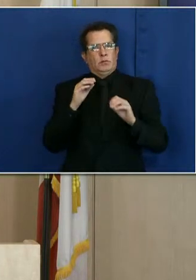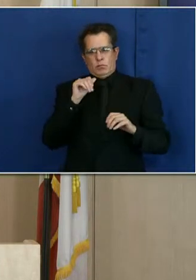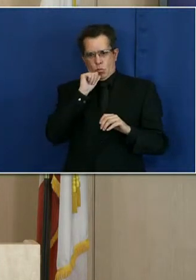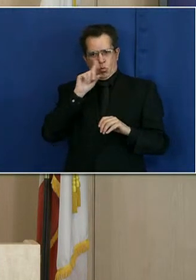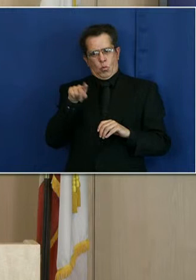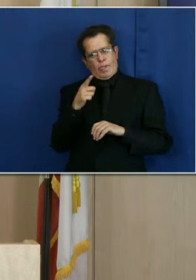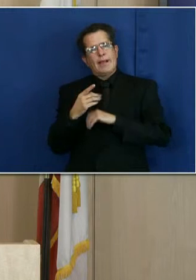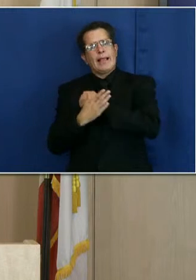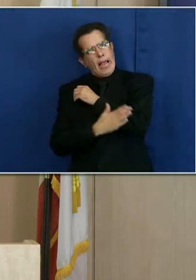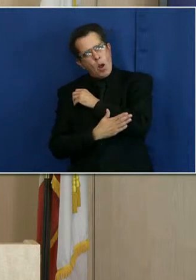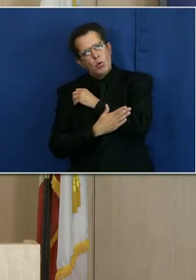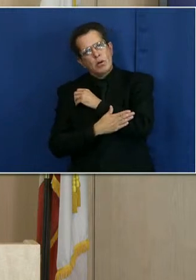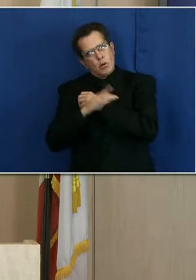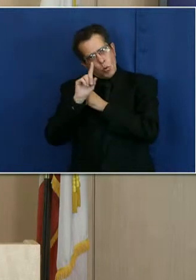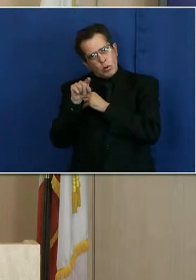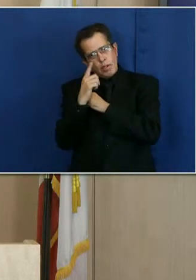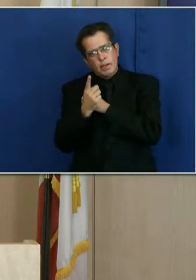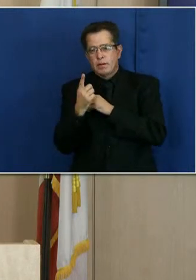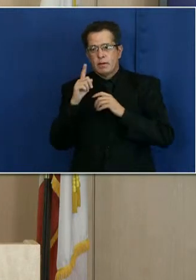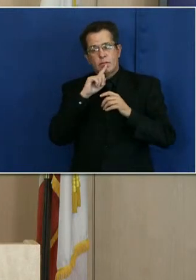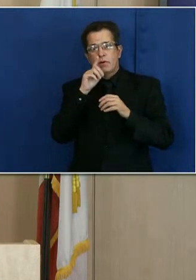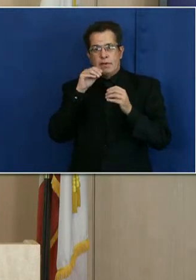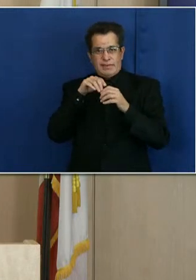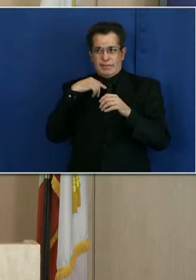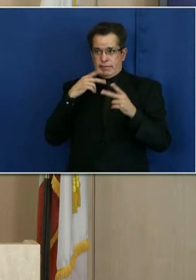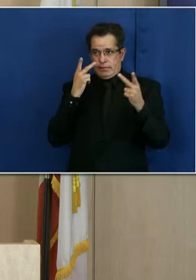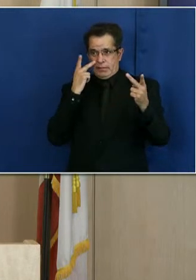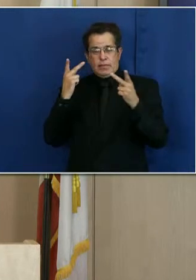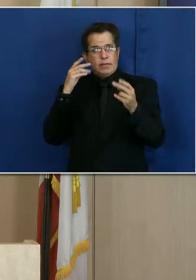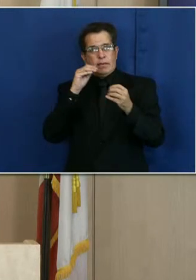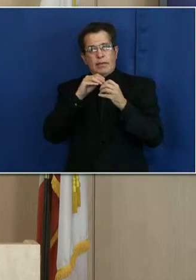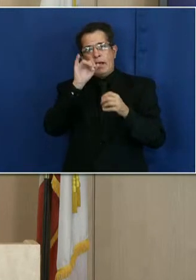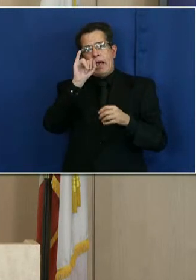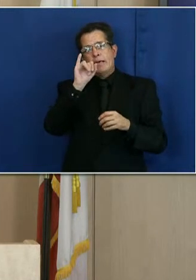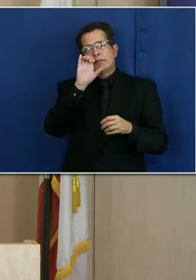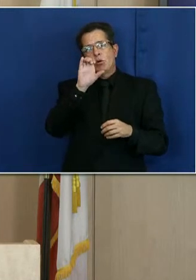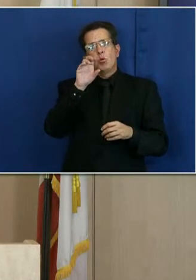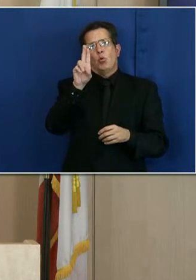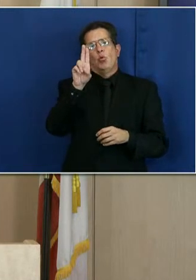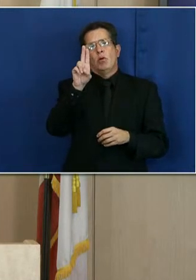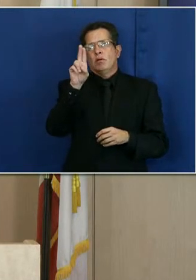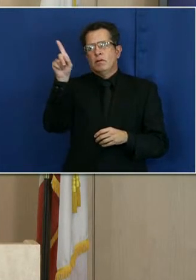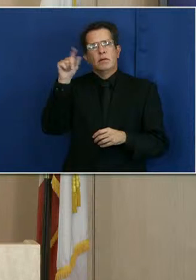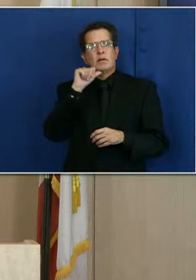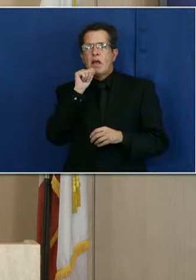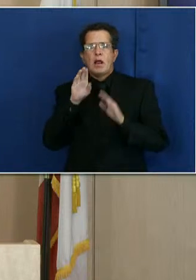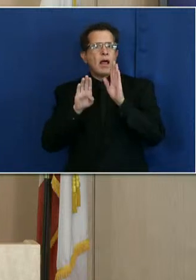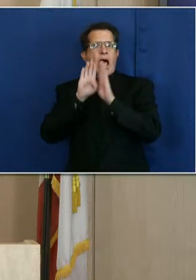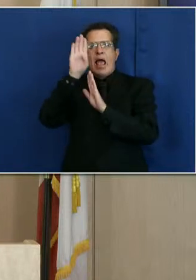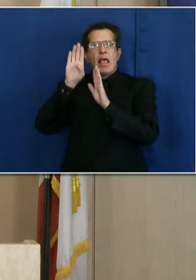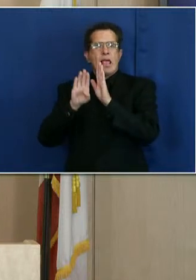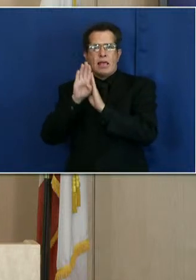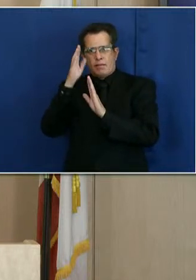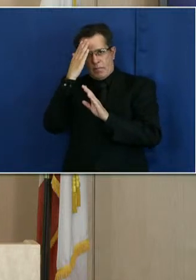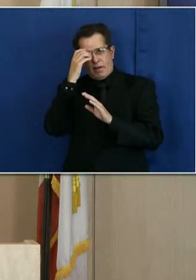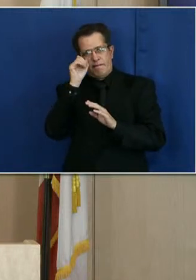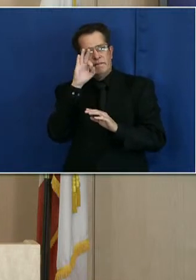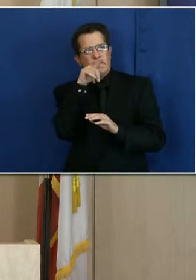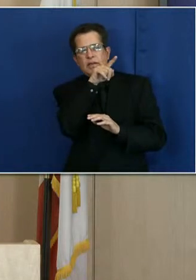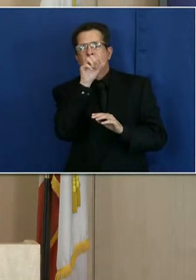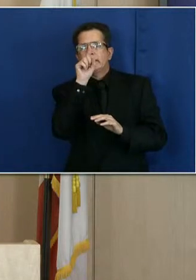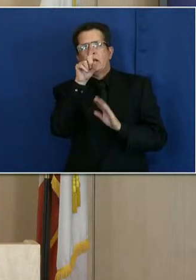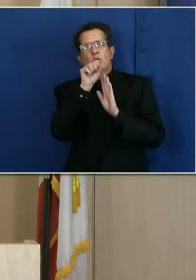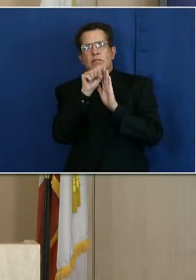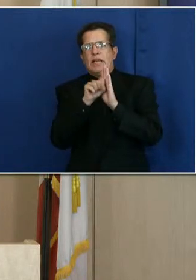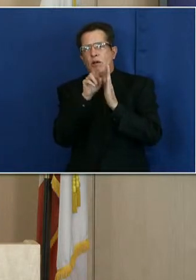the number of cases in ICU and hospitalizations is not being impacted because of those cases from SDSU. That